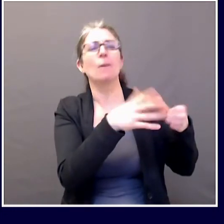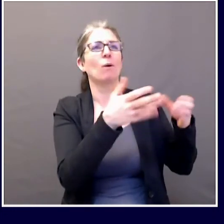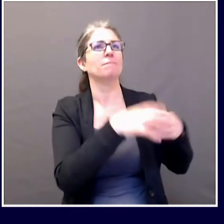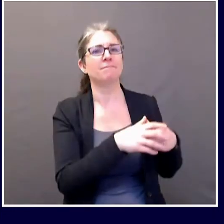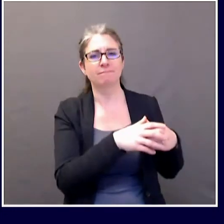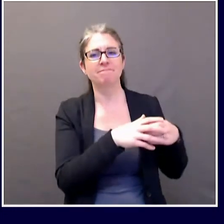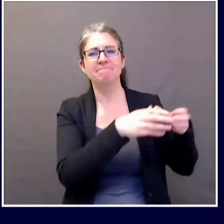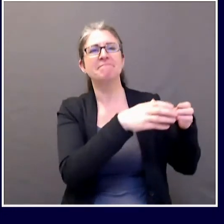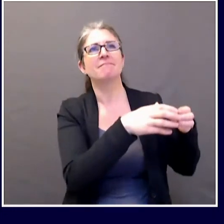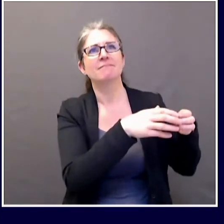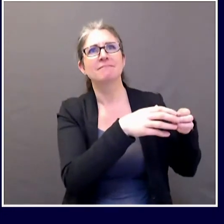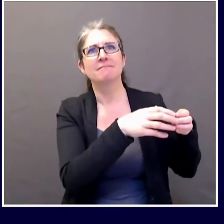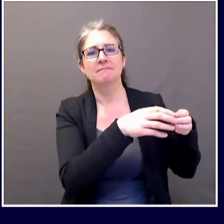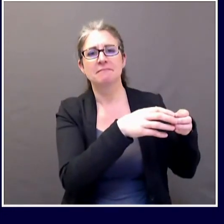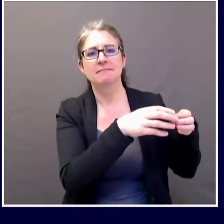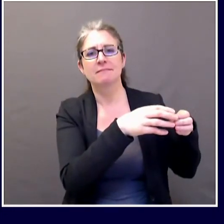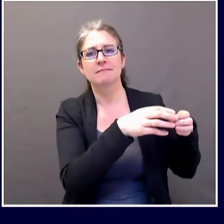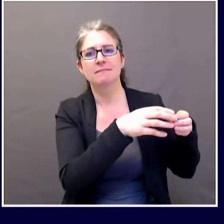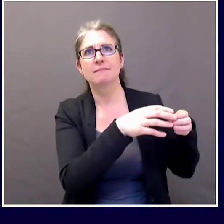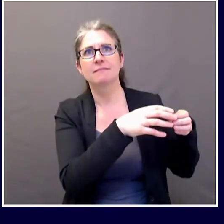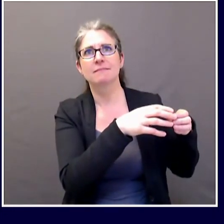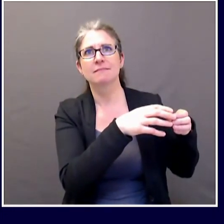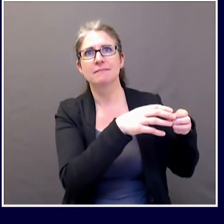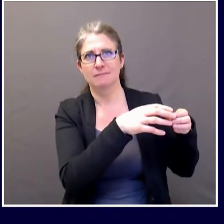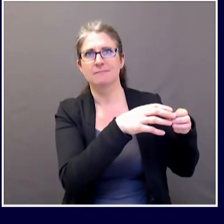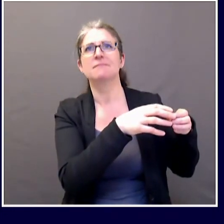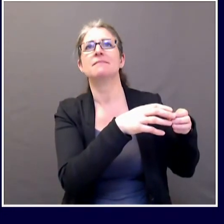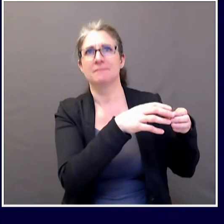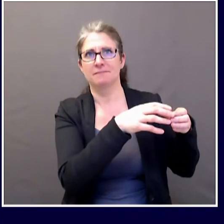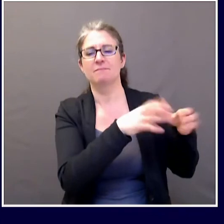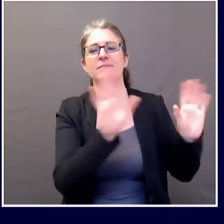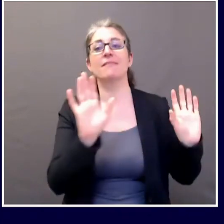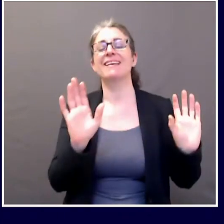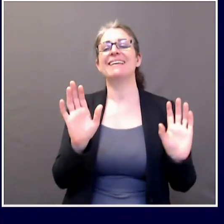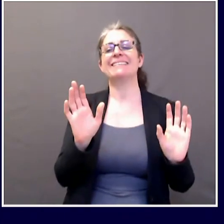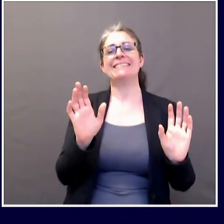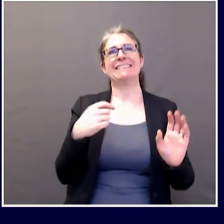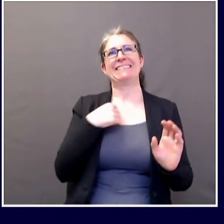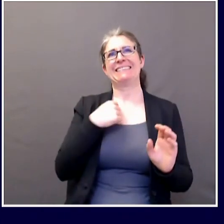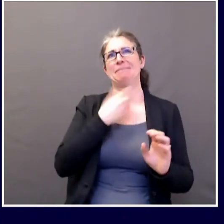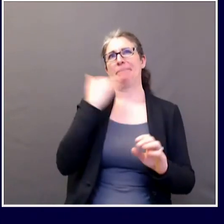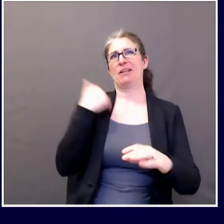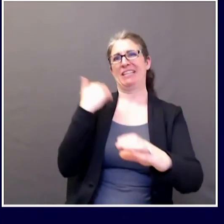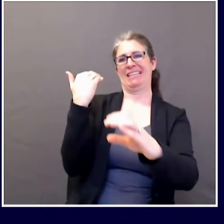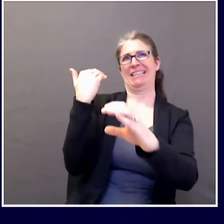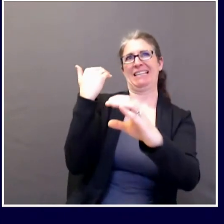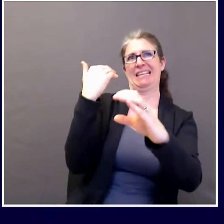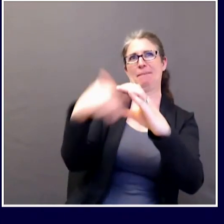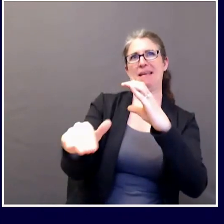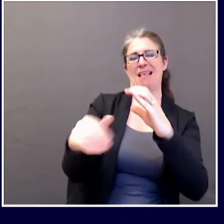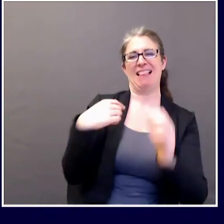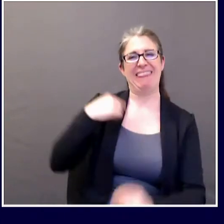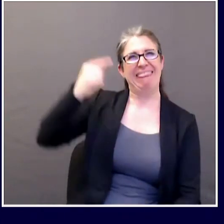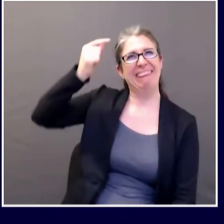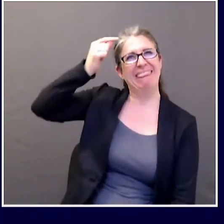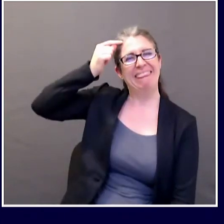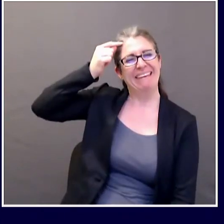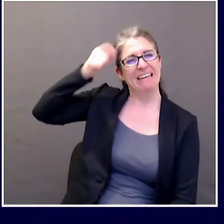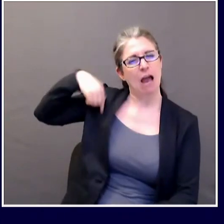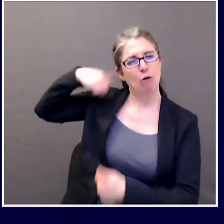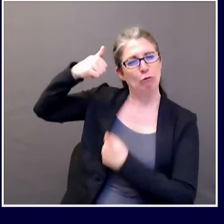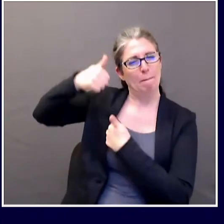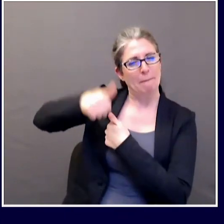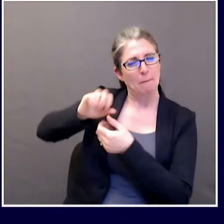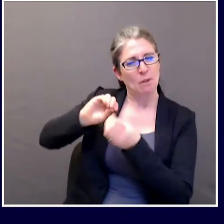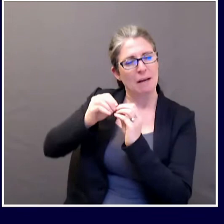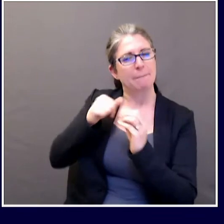incorrect, and I don't want to give out incorrect information. So we can find those for you. Much appreciated. Thanks, Dr. Shah. You bet. And